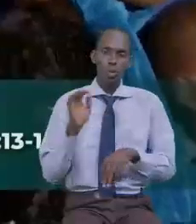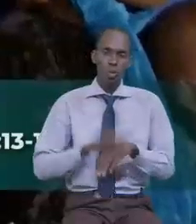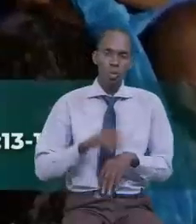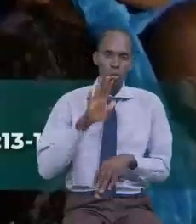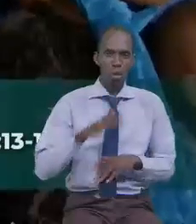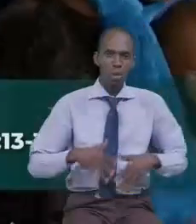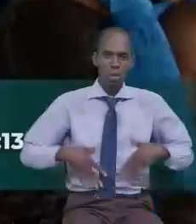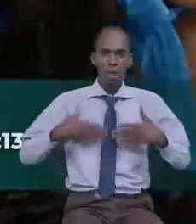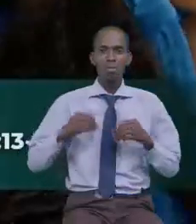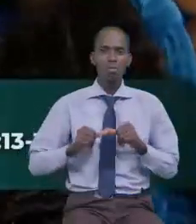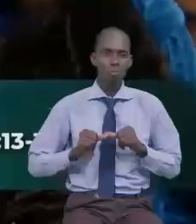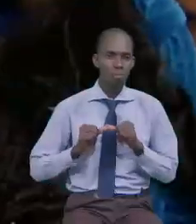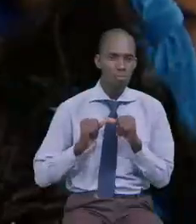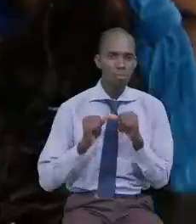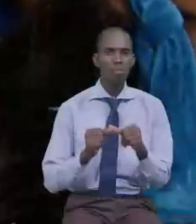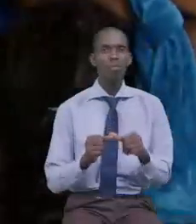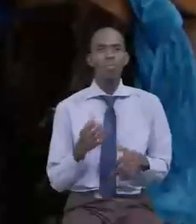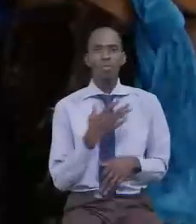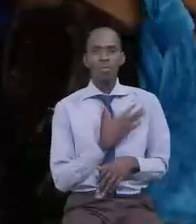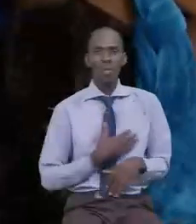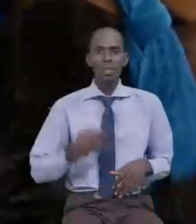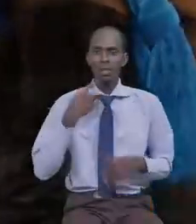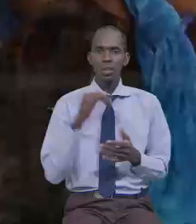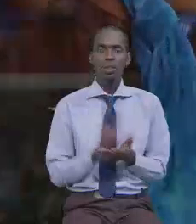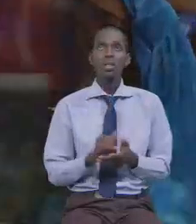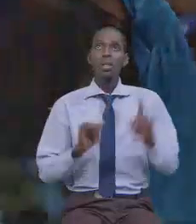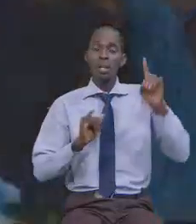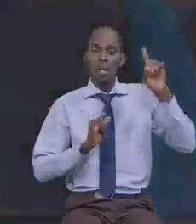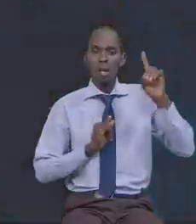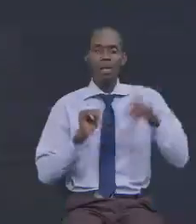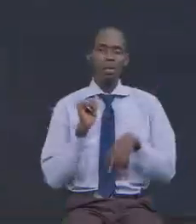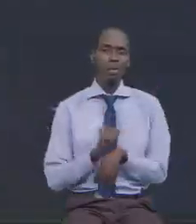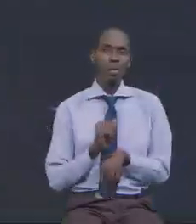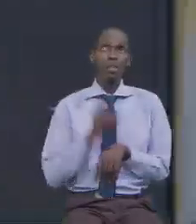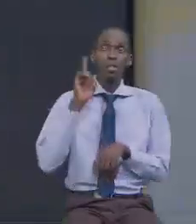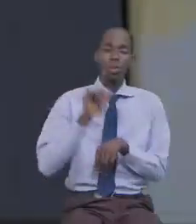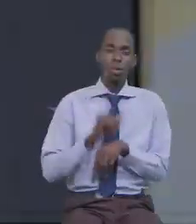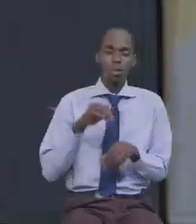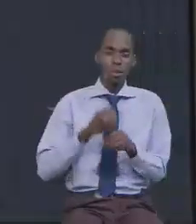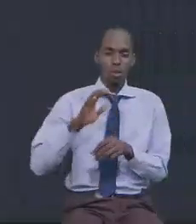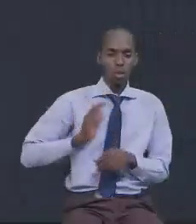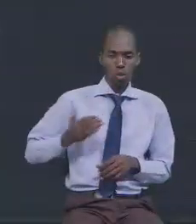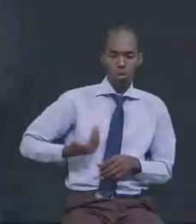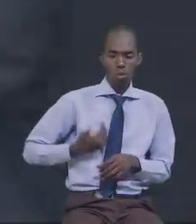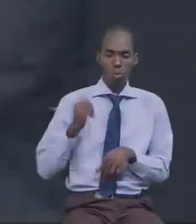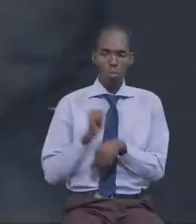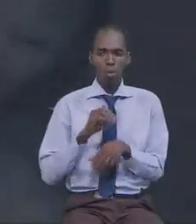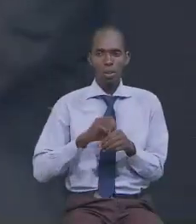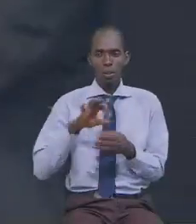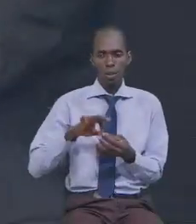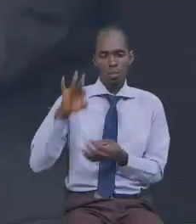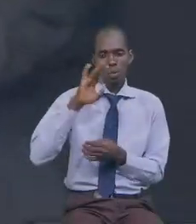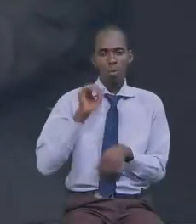and sustained. And I work. He works in your soul. He works in your spirit. He works in your body.